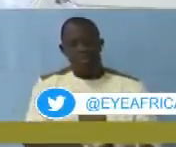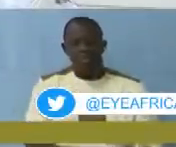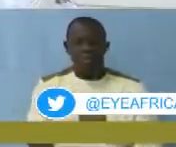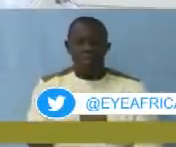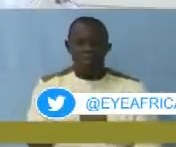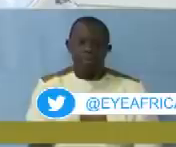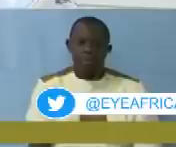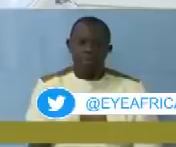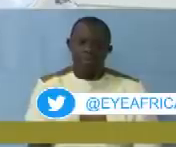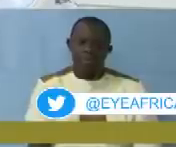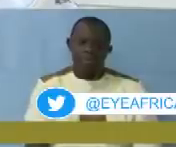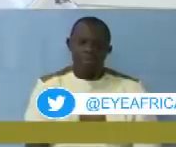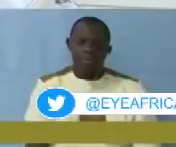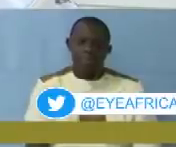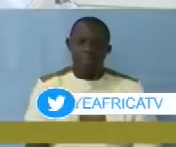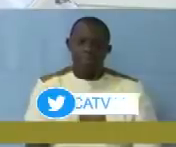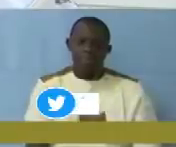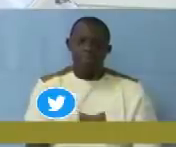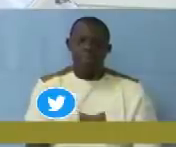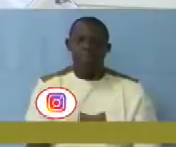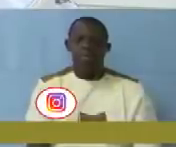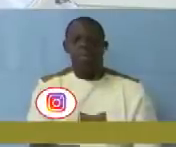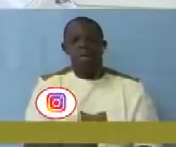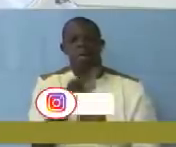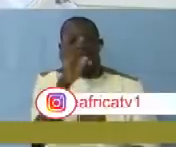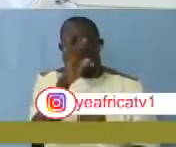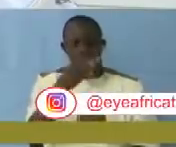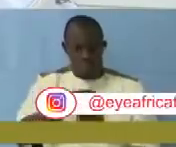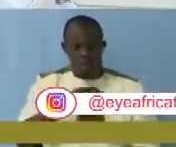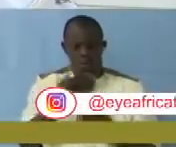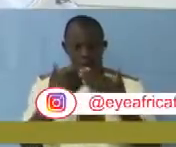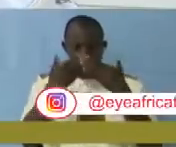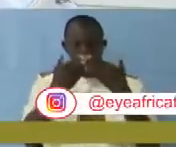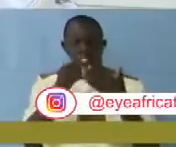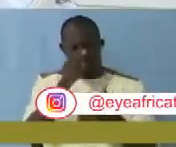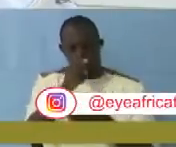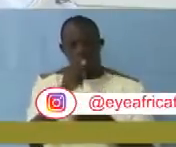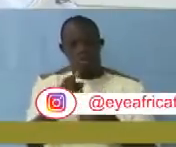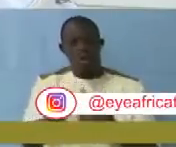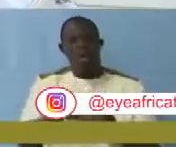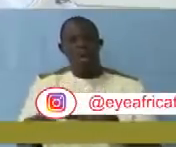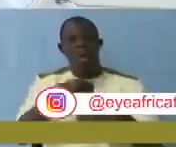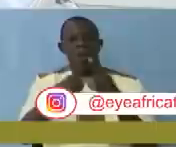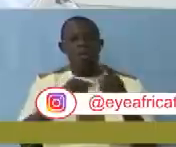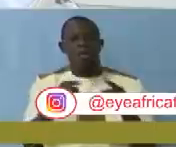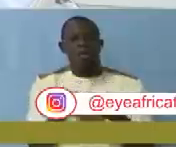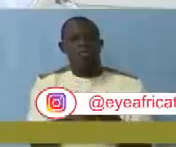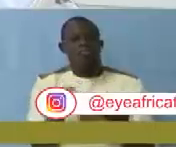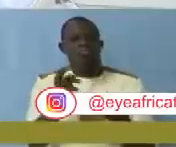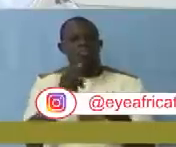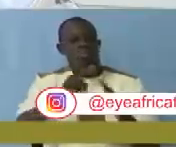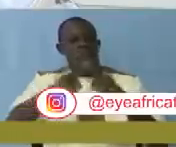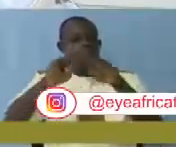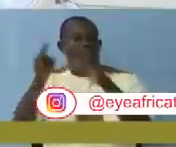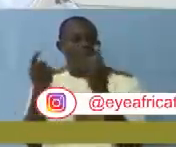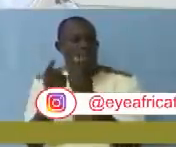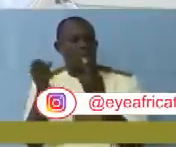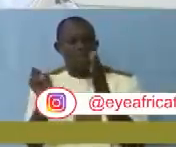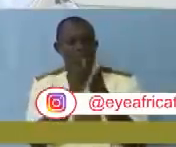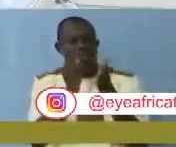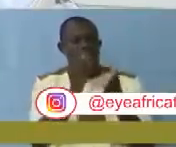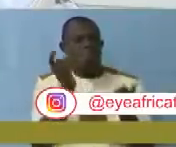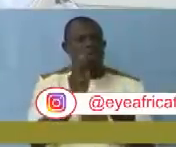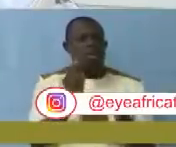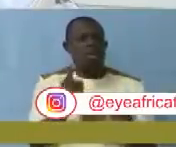1995. If I should tell you that what is there to be investigated, because these were demonstrators.